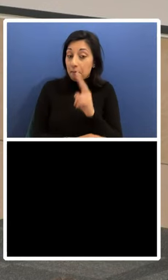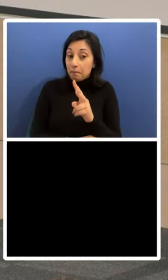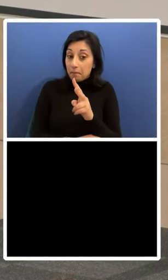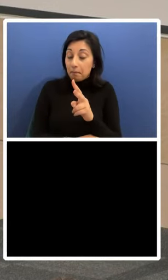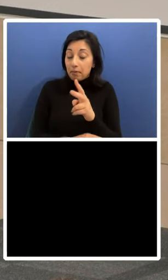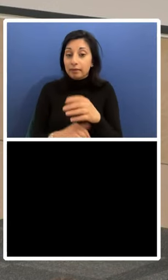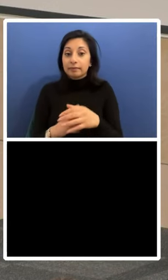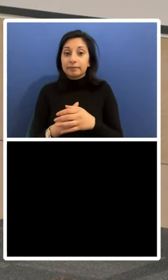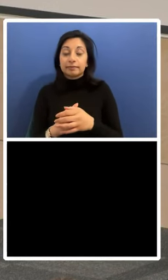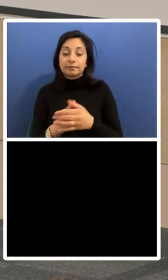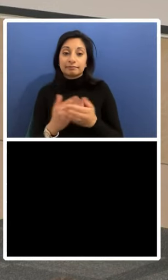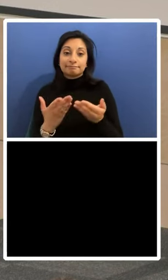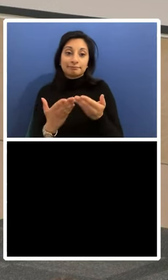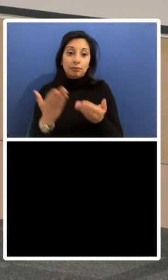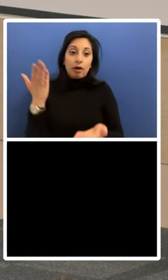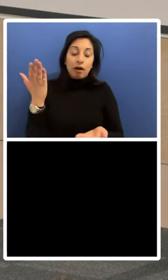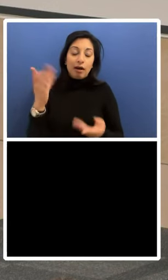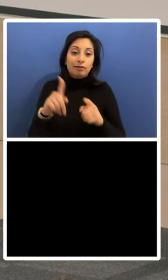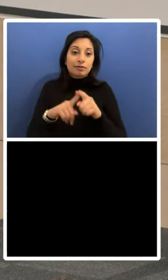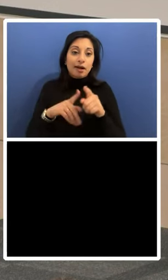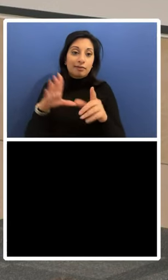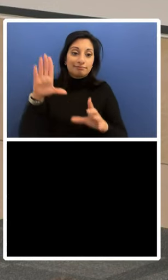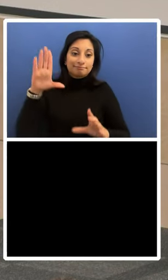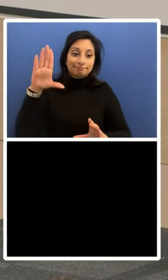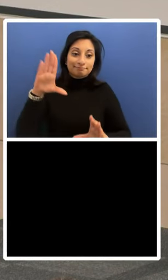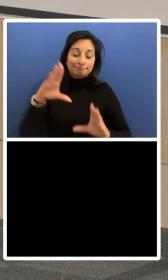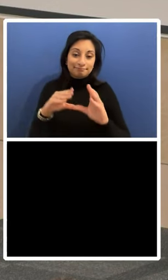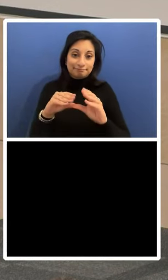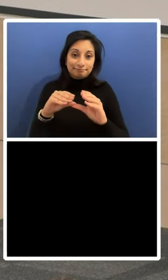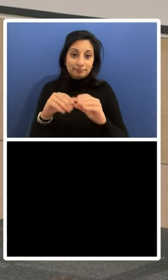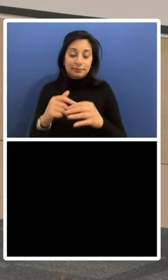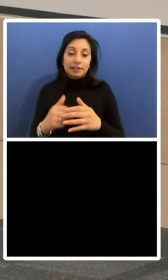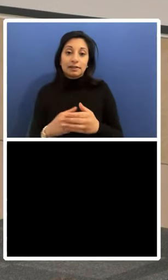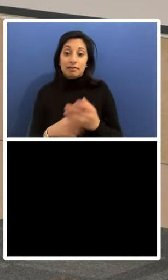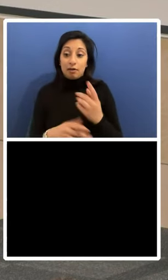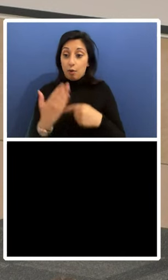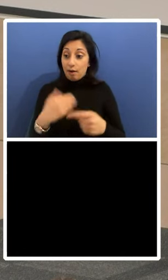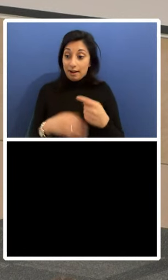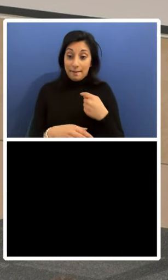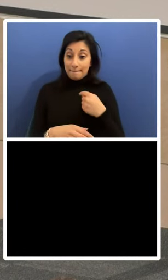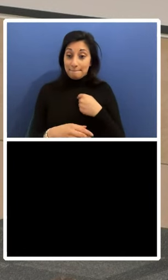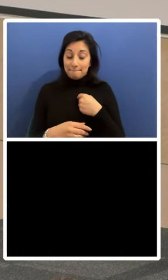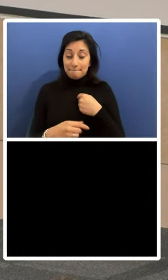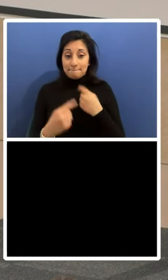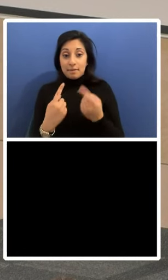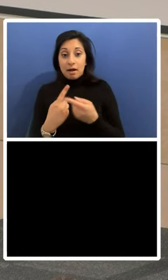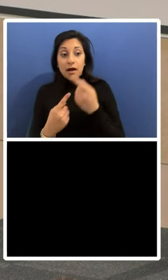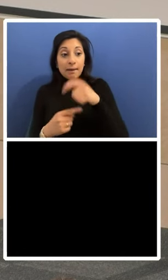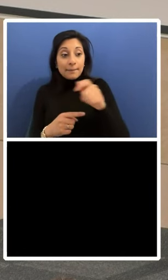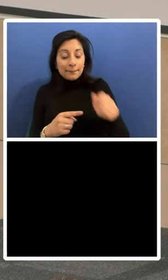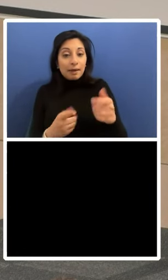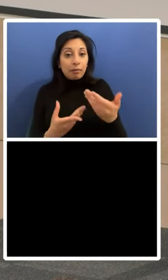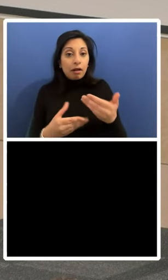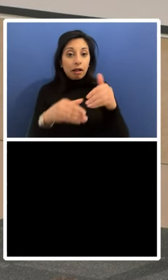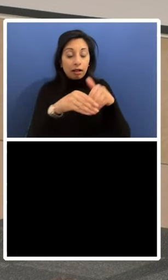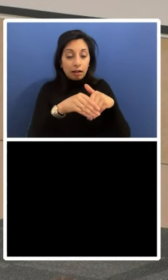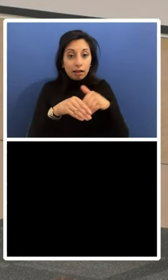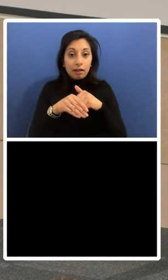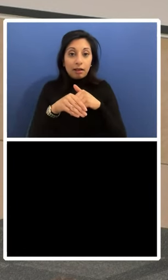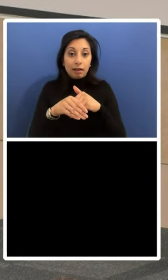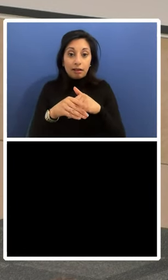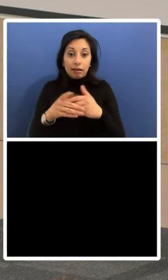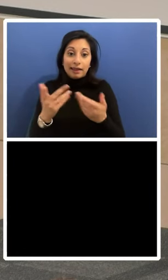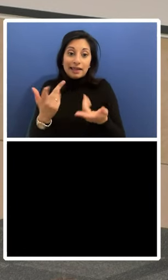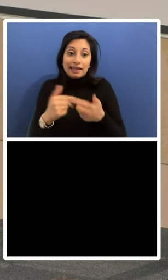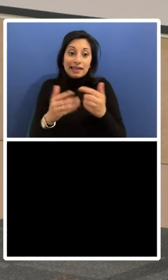know, it's not just going to be me. You know, I could get hit by a bus tomorrow. It's an idea that if you don't fix inequality, things will get worse. But